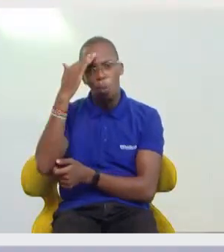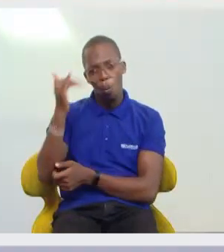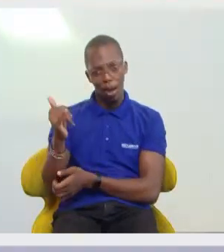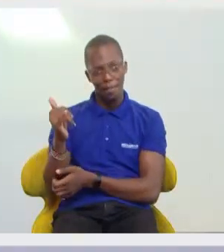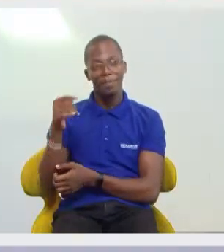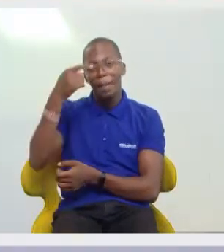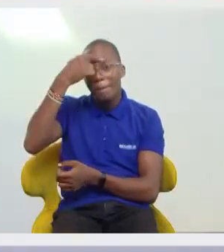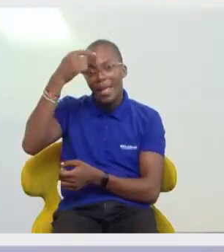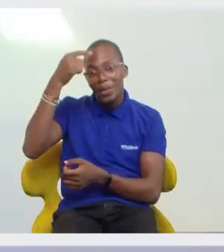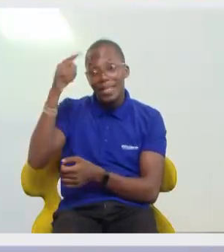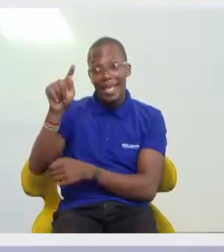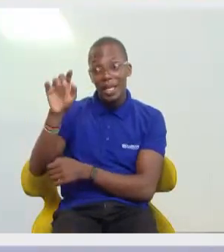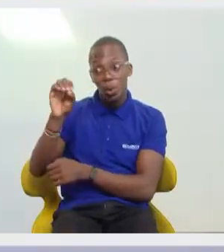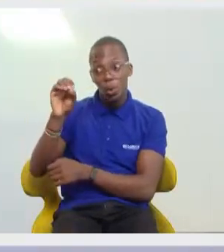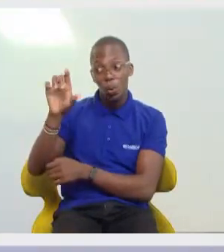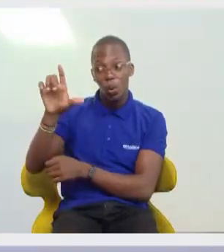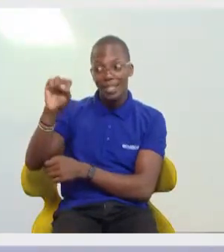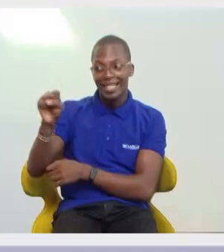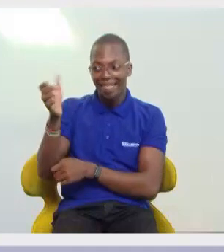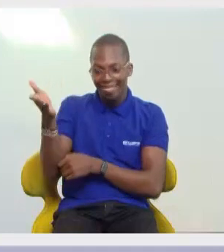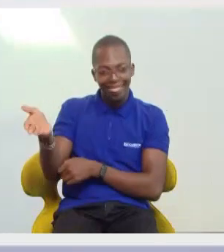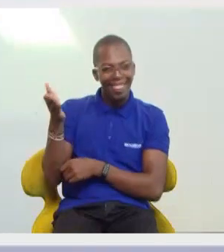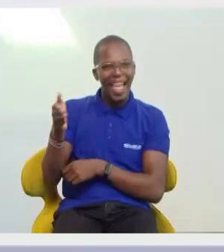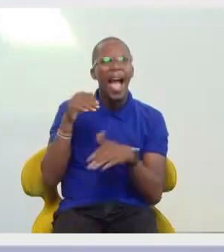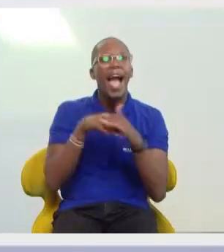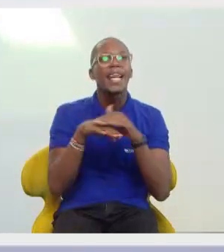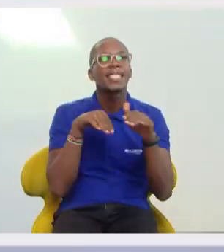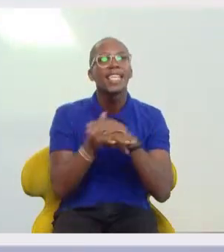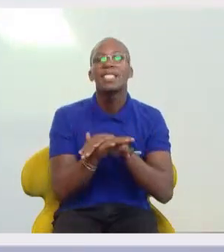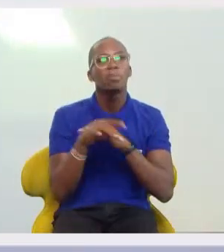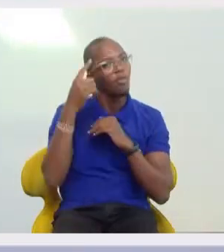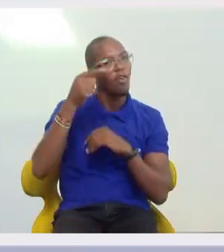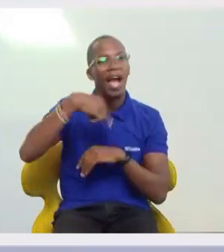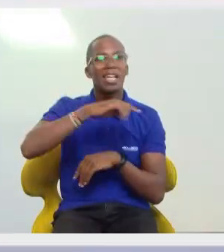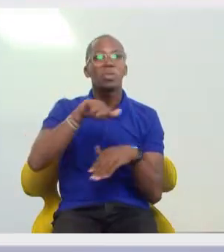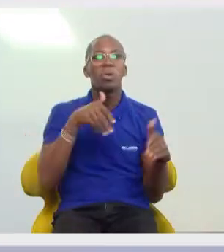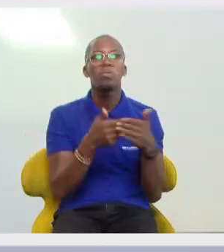tools that are available are not accessible to all of us.